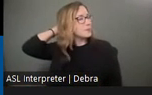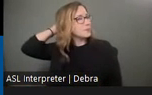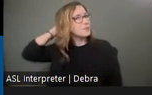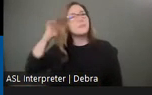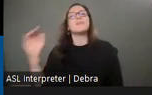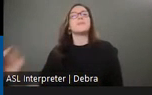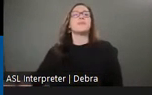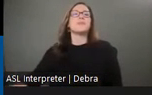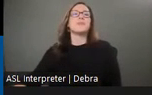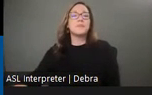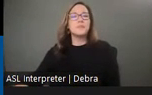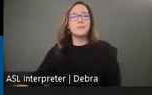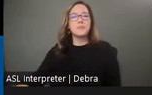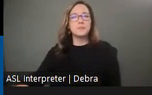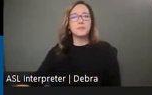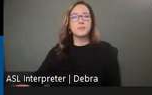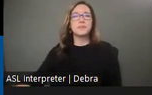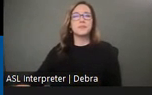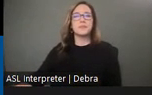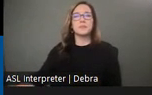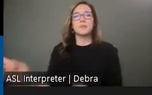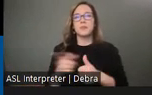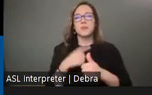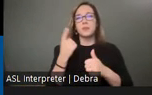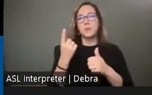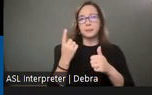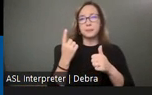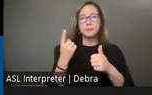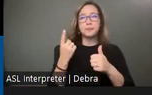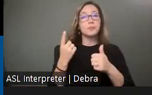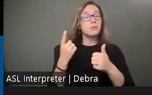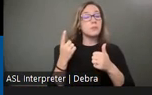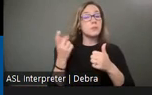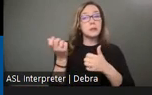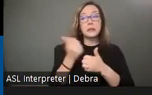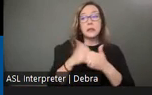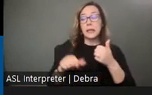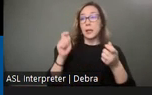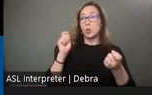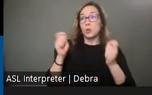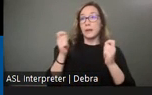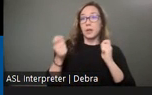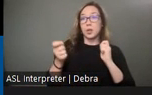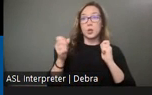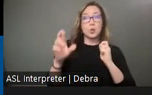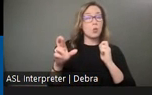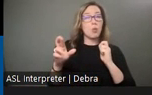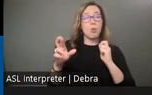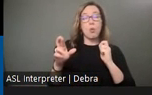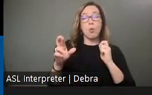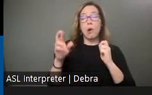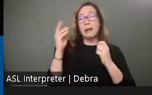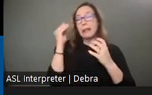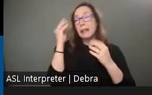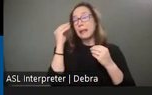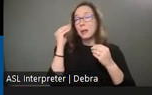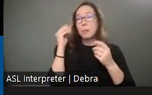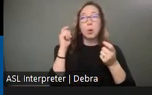start with the first one, and that is, have there been any revisions or considered revisions